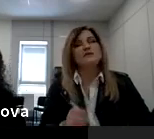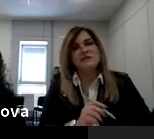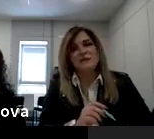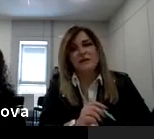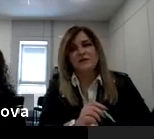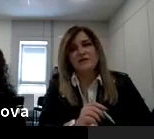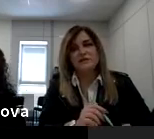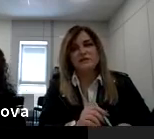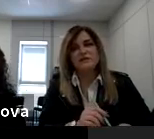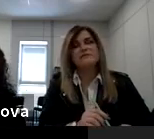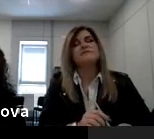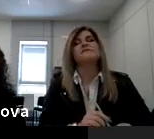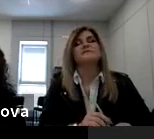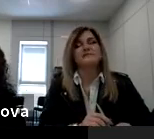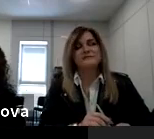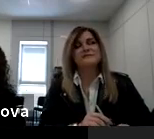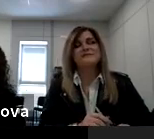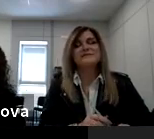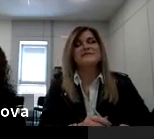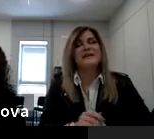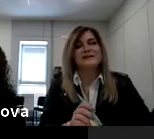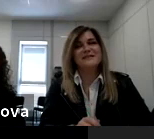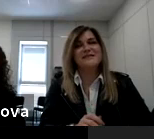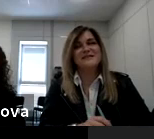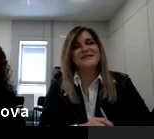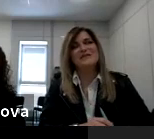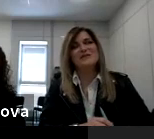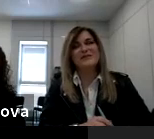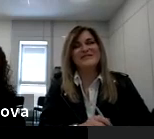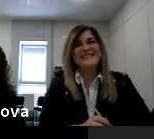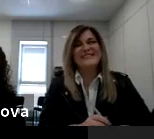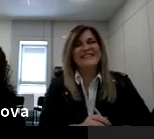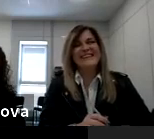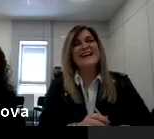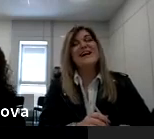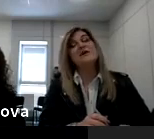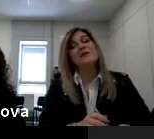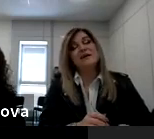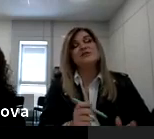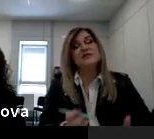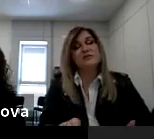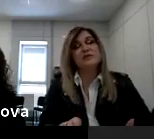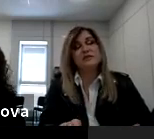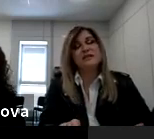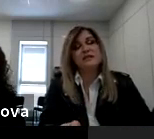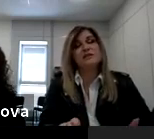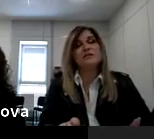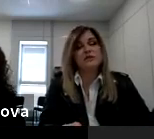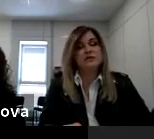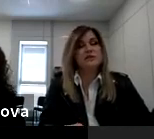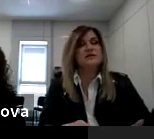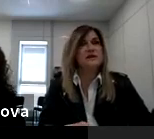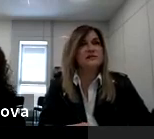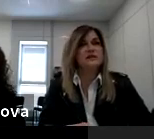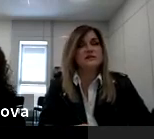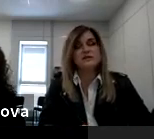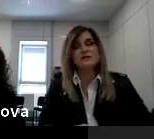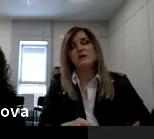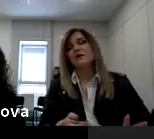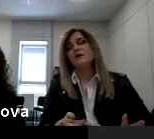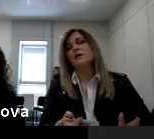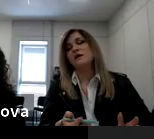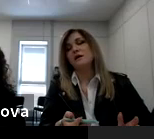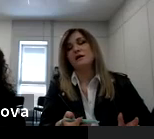The warranty is 5 years. And that's all. No, actually, the standard warranty is 5